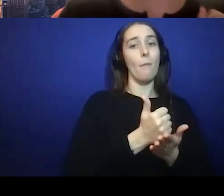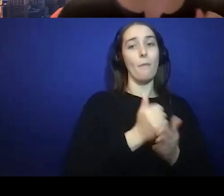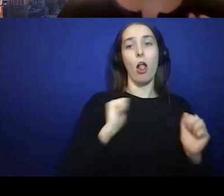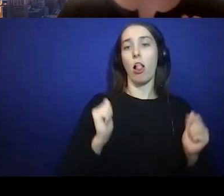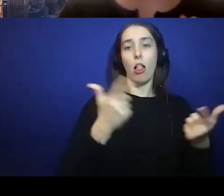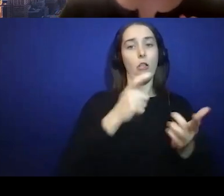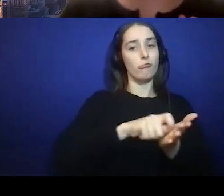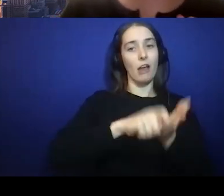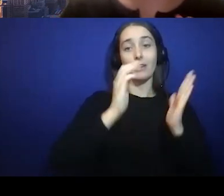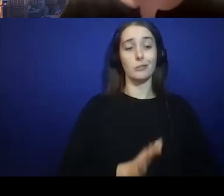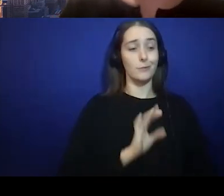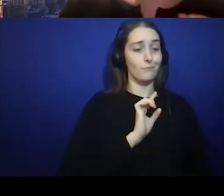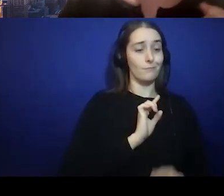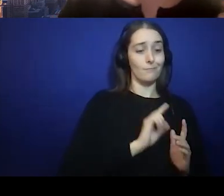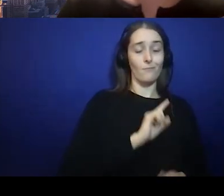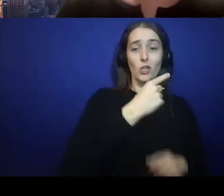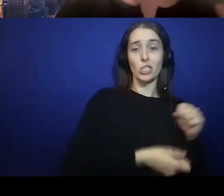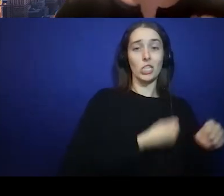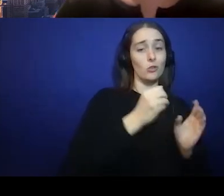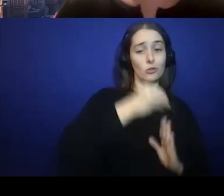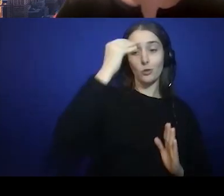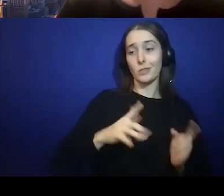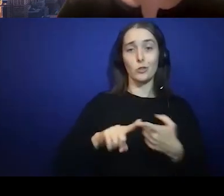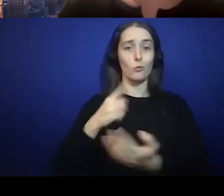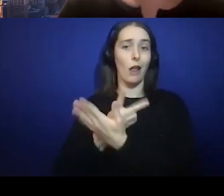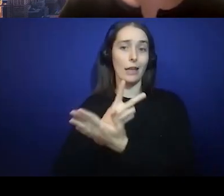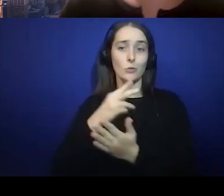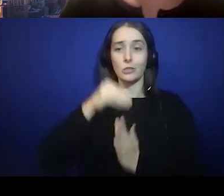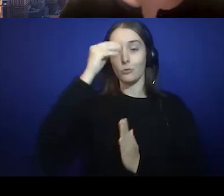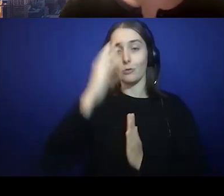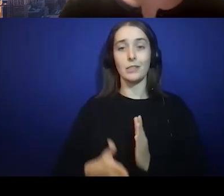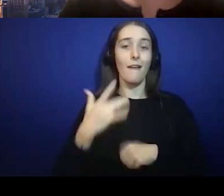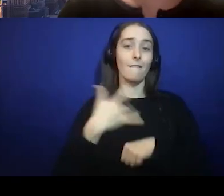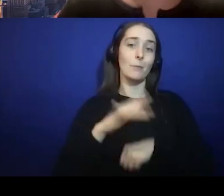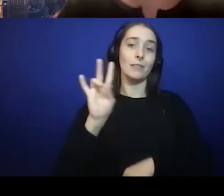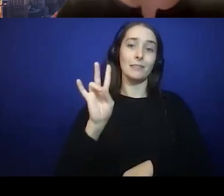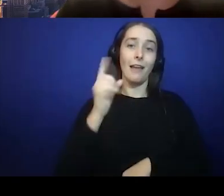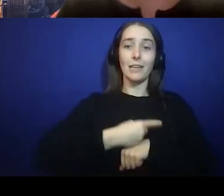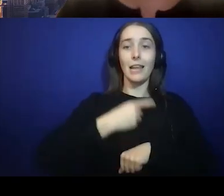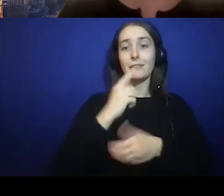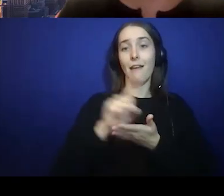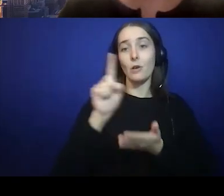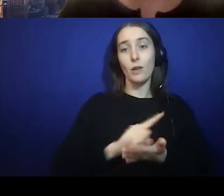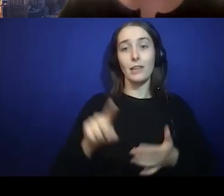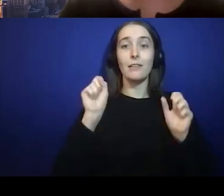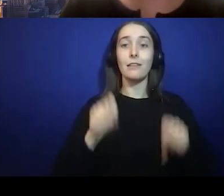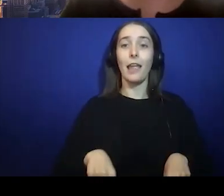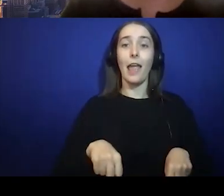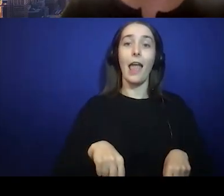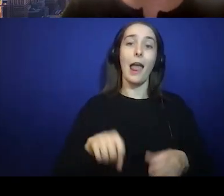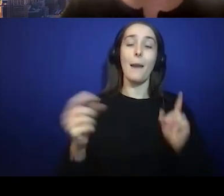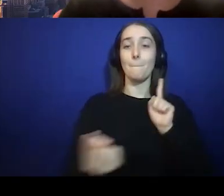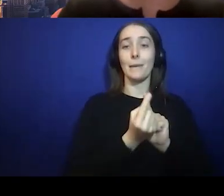first-year students to graduate students. We're available 7 days a week, and you can meet with us either synchronously via video, audio,